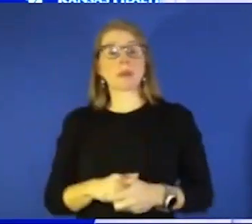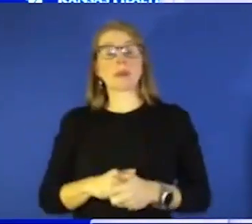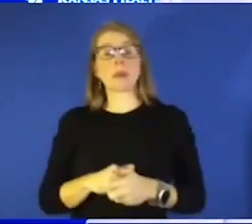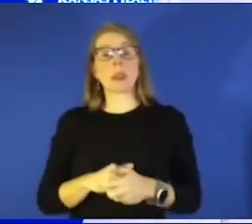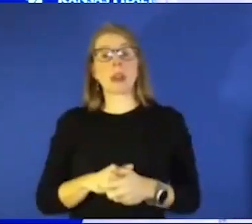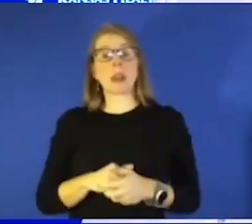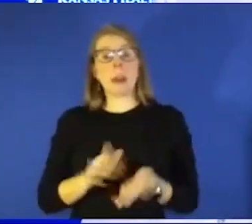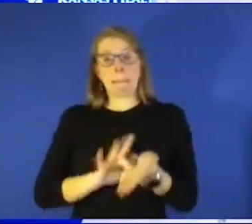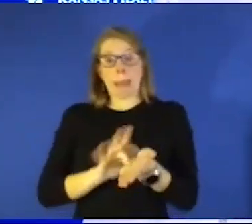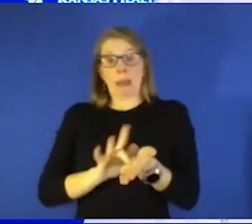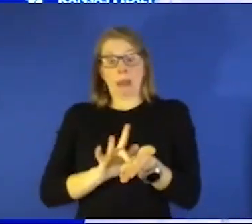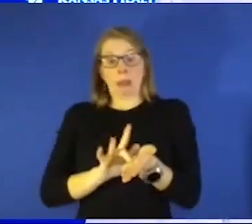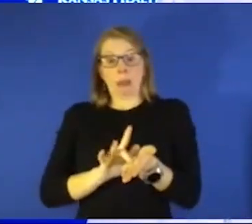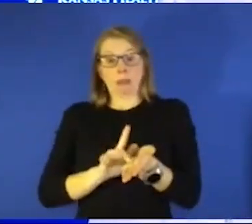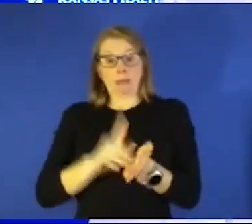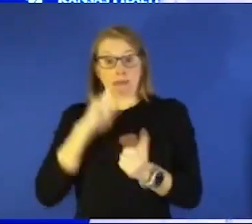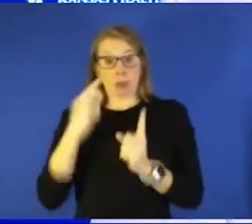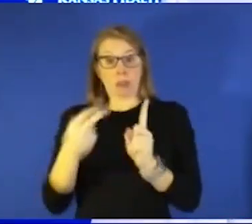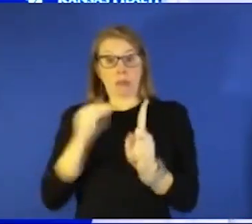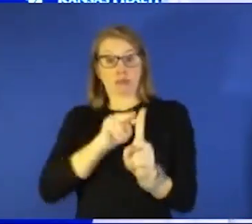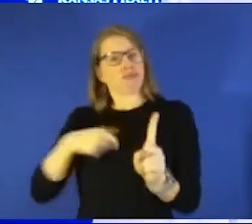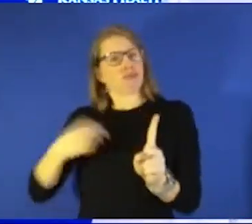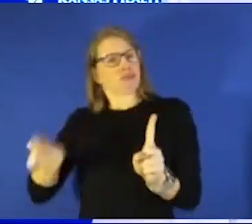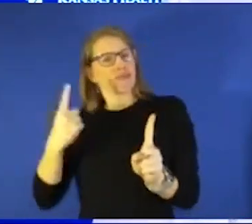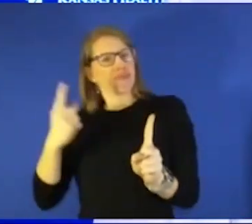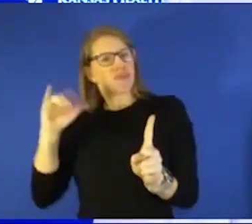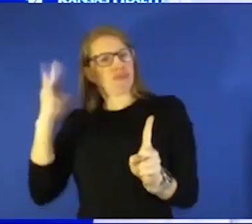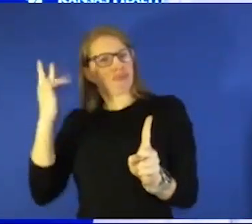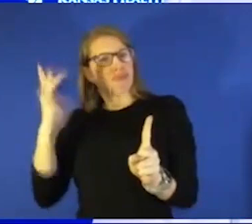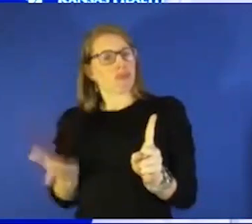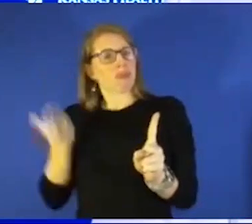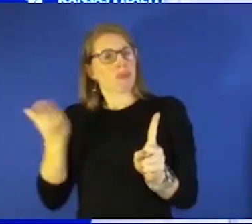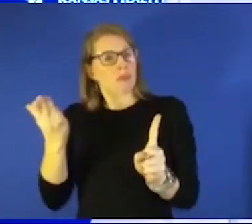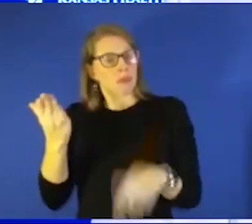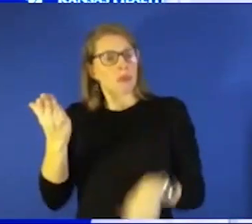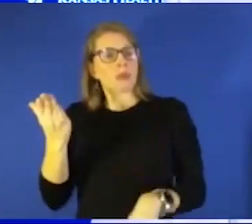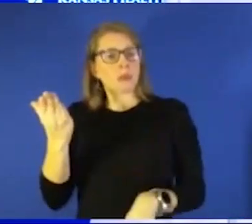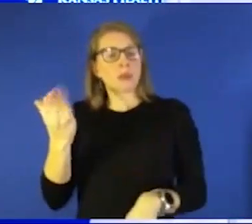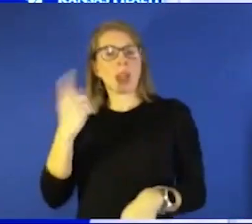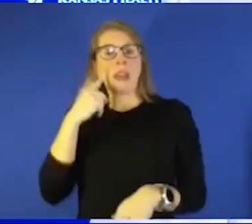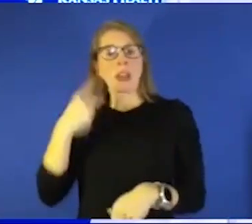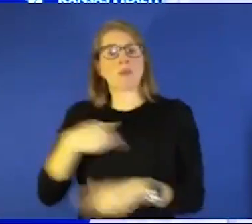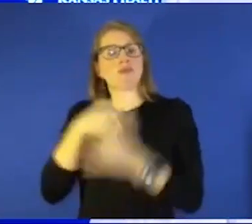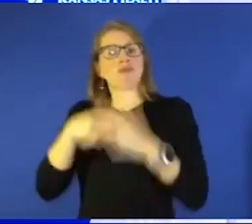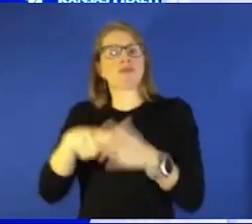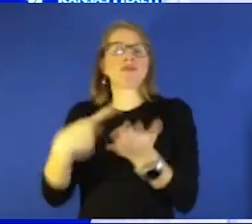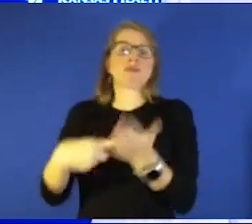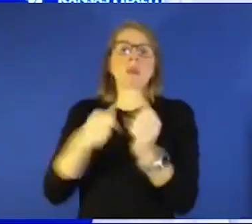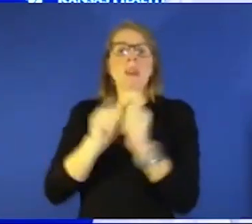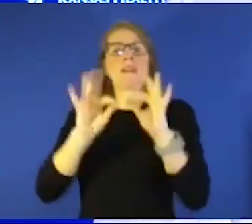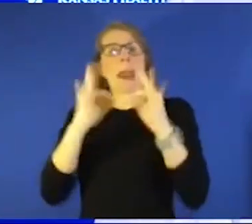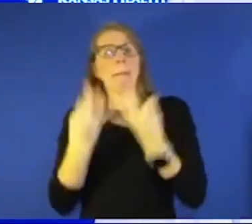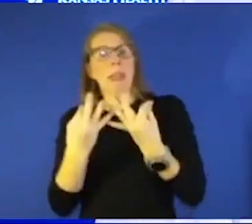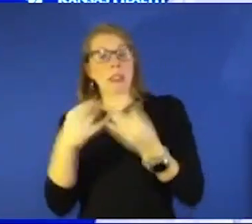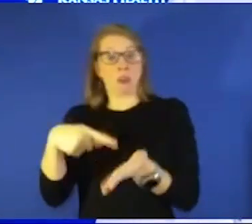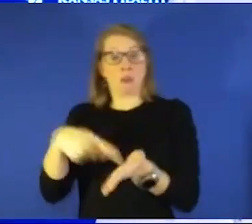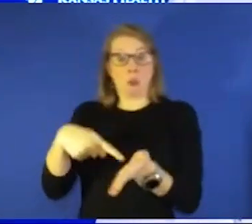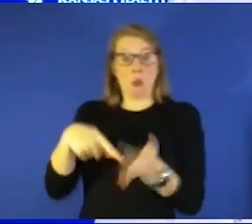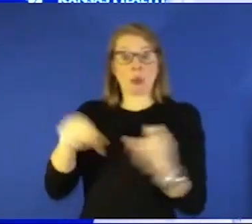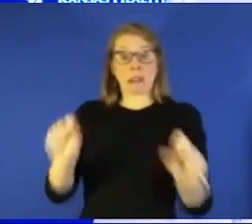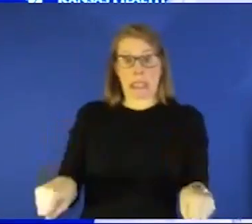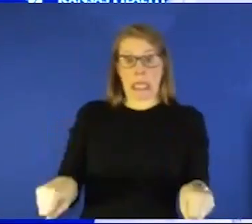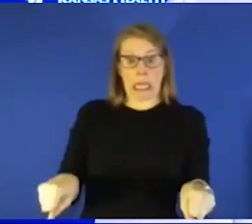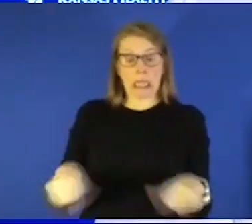epidemiological standpoint, I get why they're making that recommendation. I think if we start talking to families and say, is this really what you can afford? I think that's a different